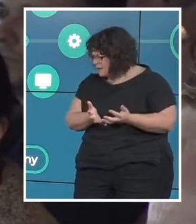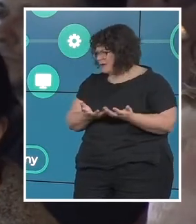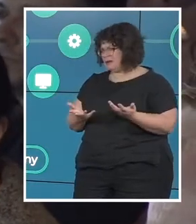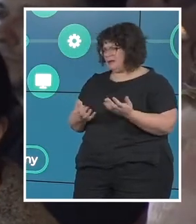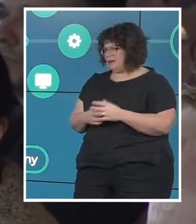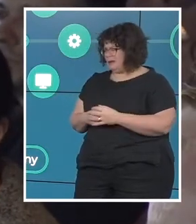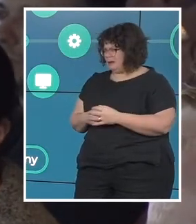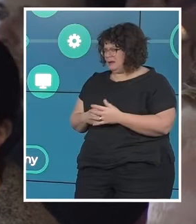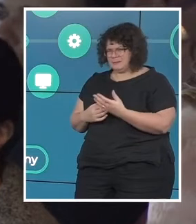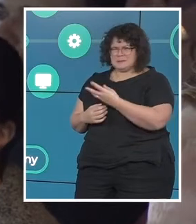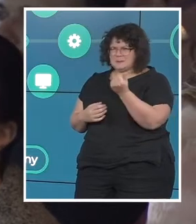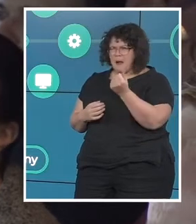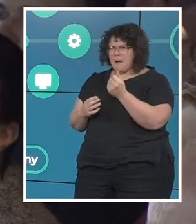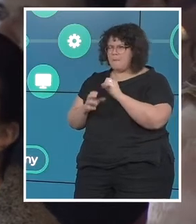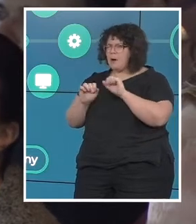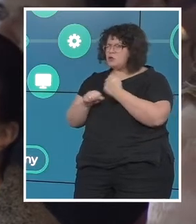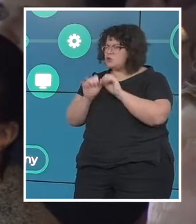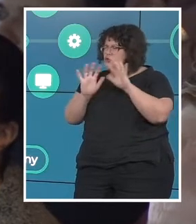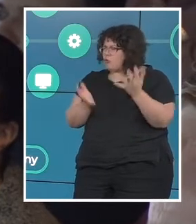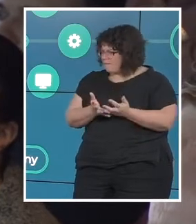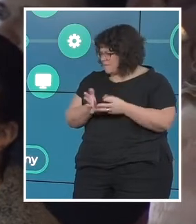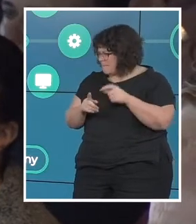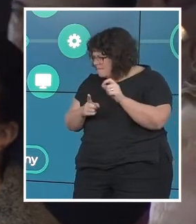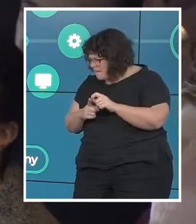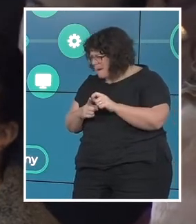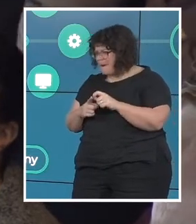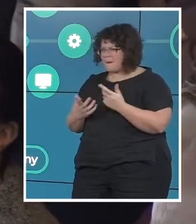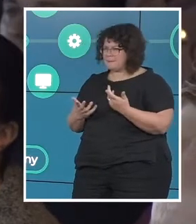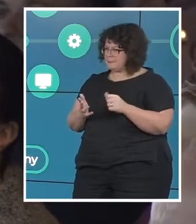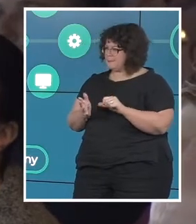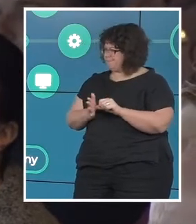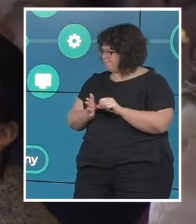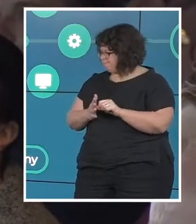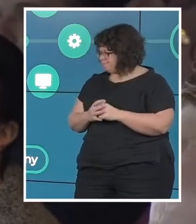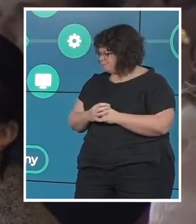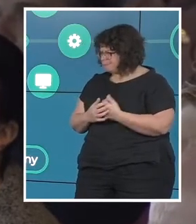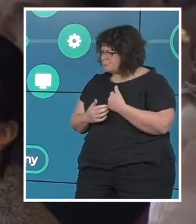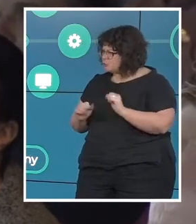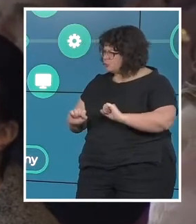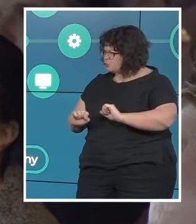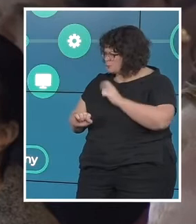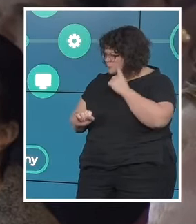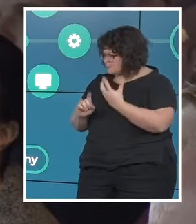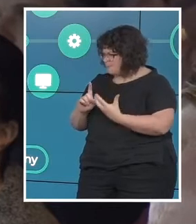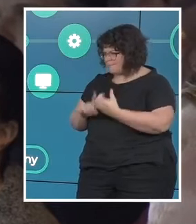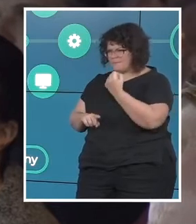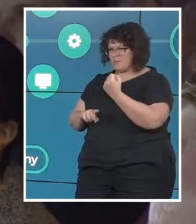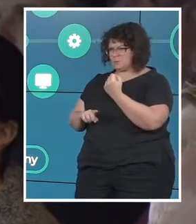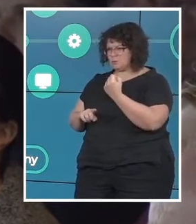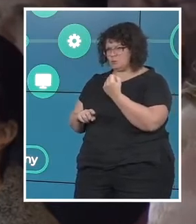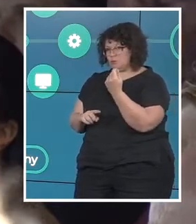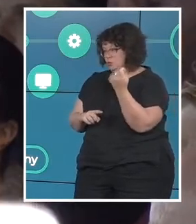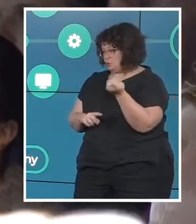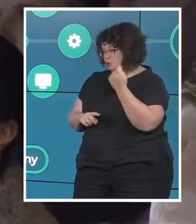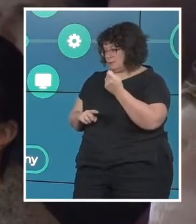that. I've not yet found a successful way of doing that as a holistic approach. So having